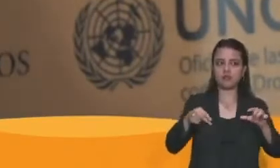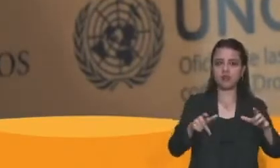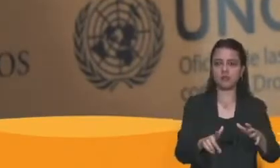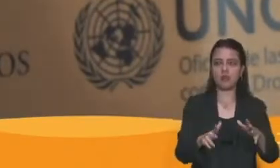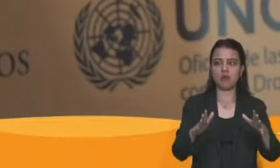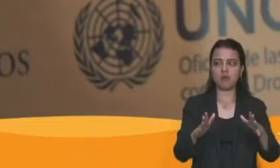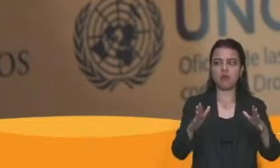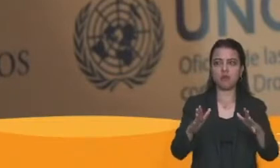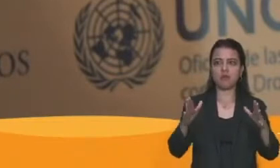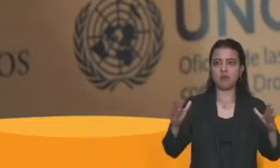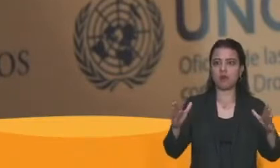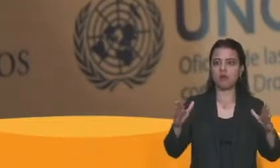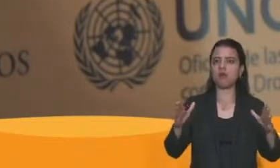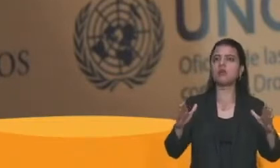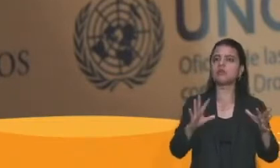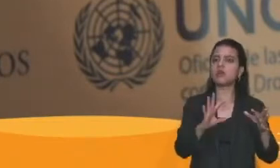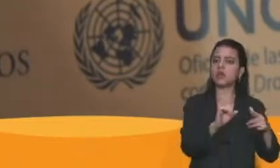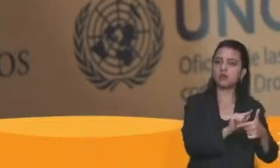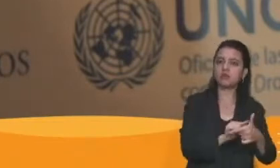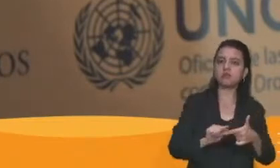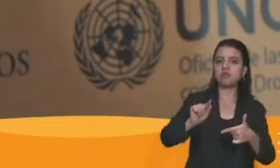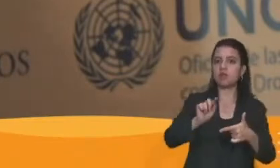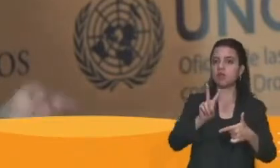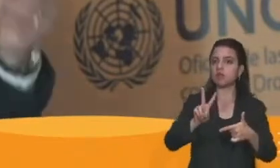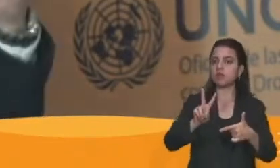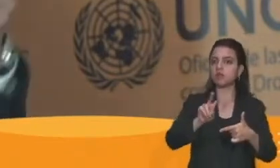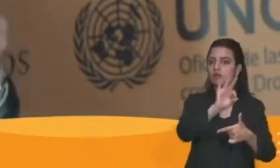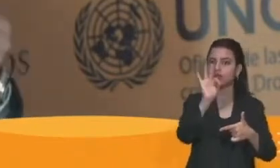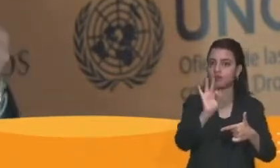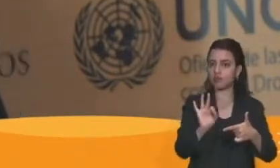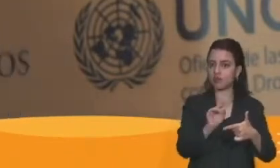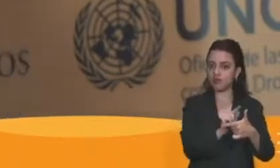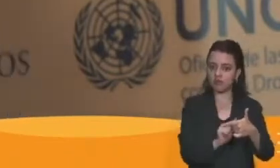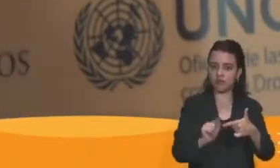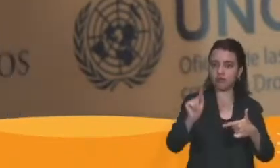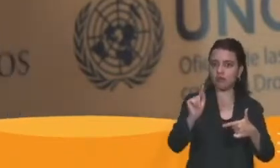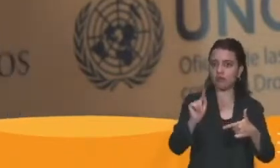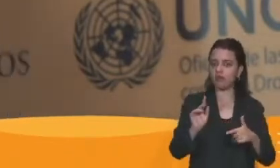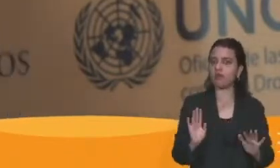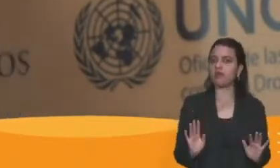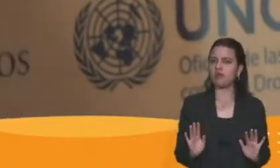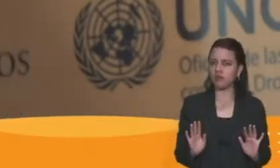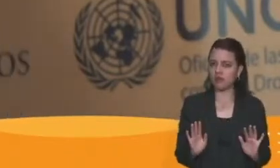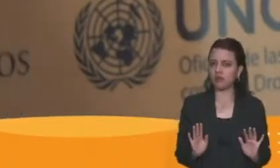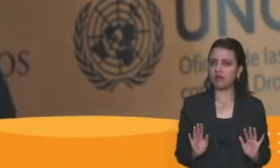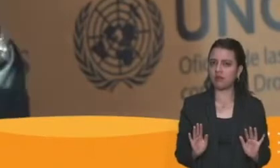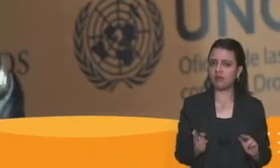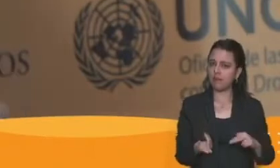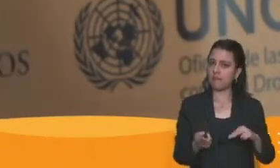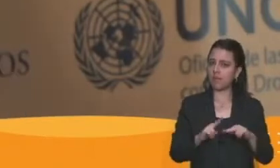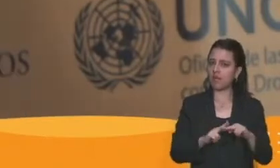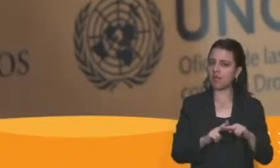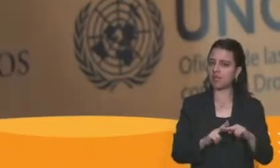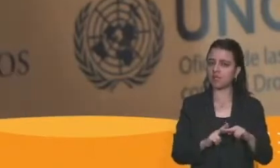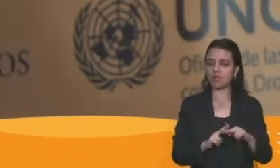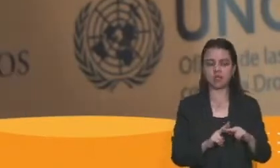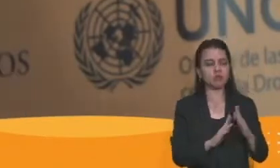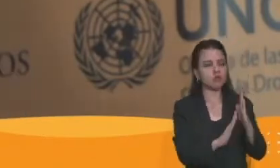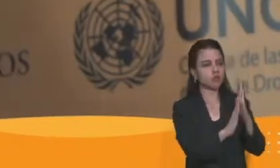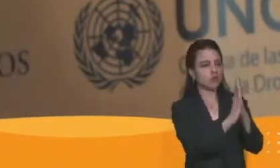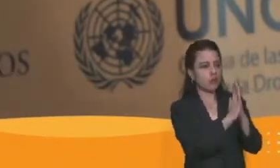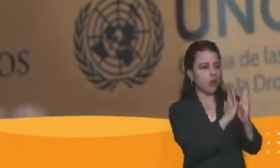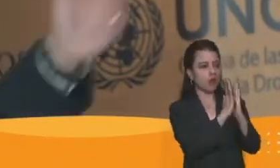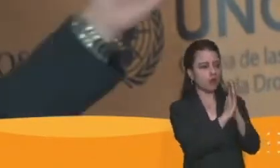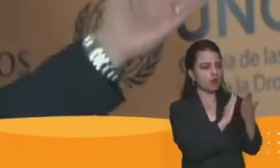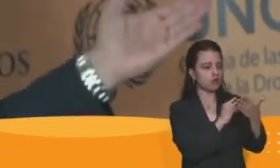of almost 2% approximately. When we begin to see the breakdown